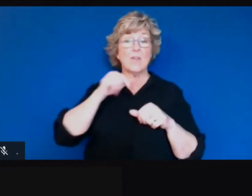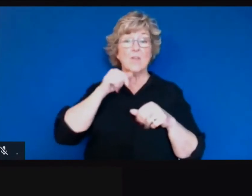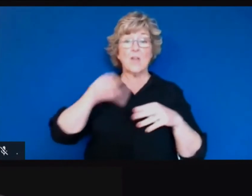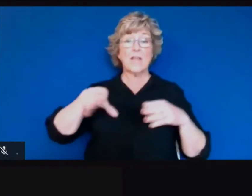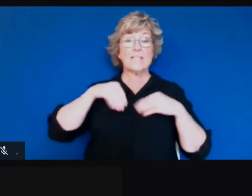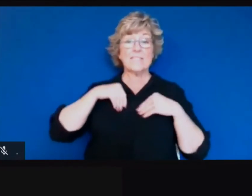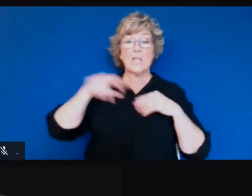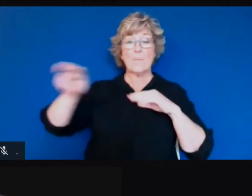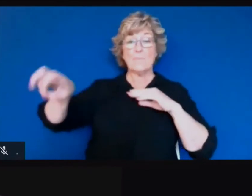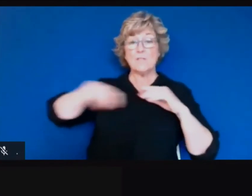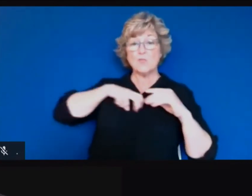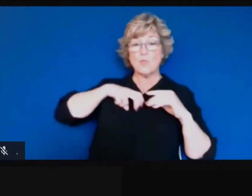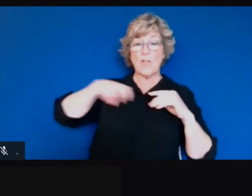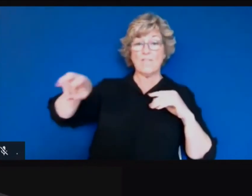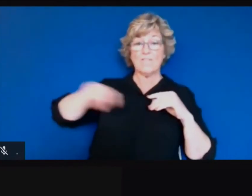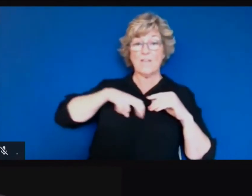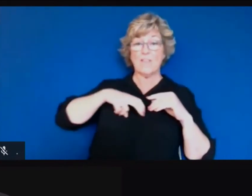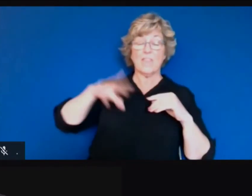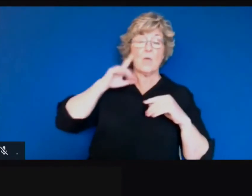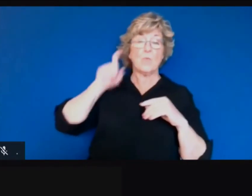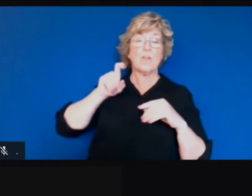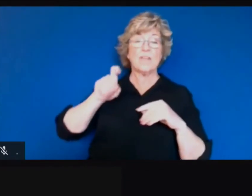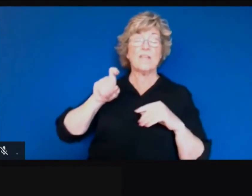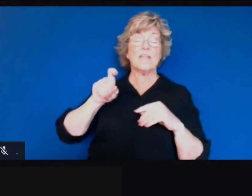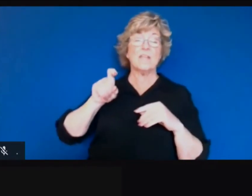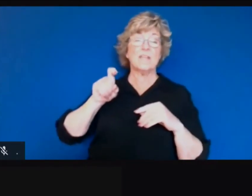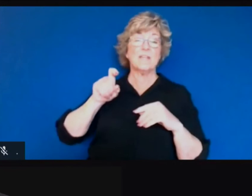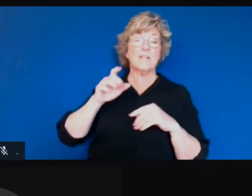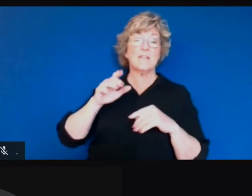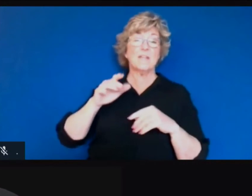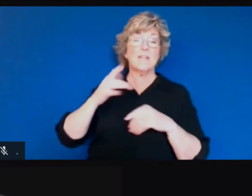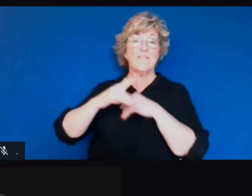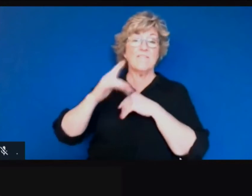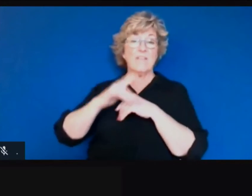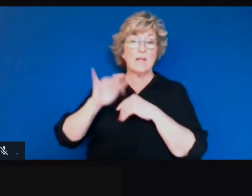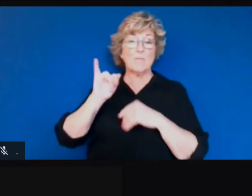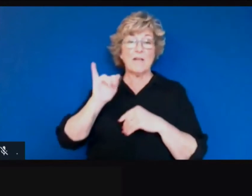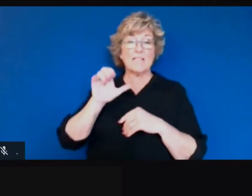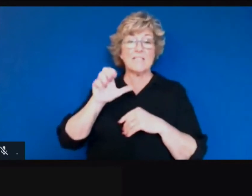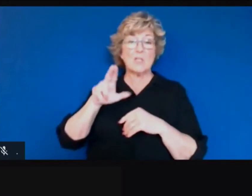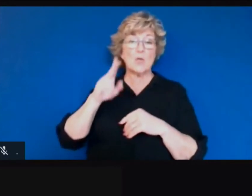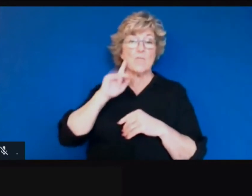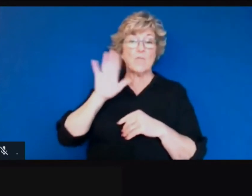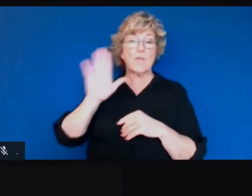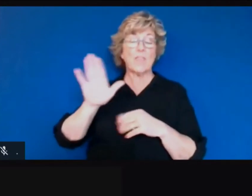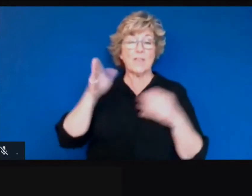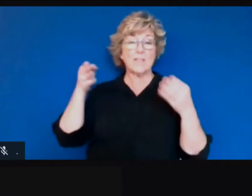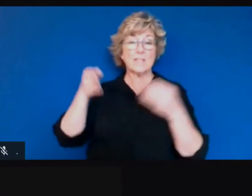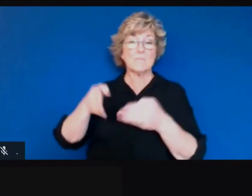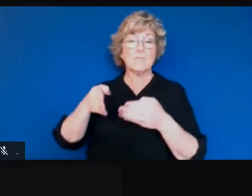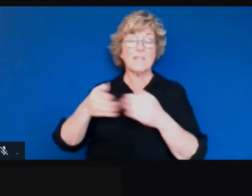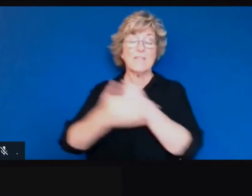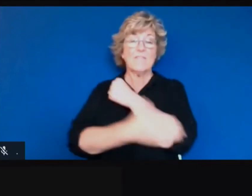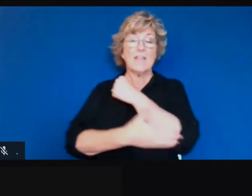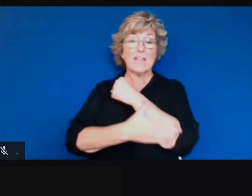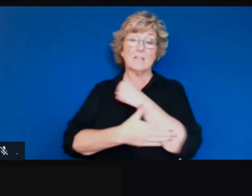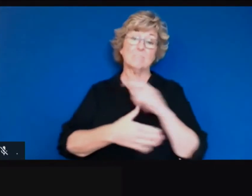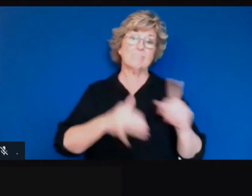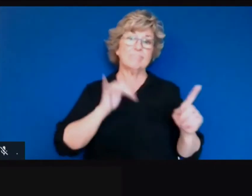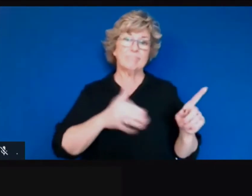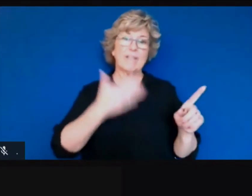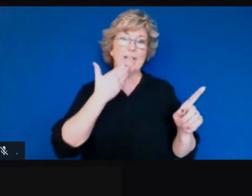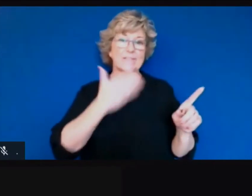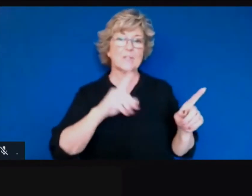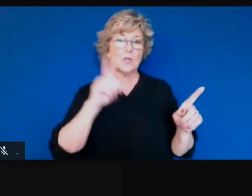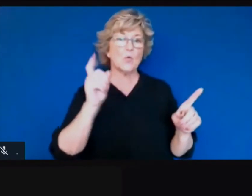they're concerned they might need their beds for their own counties. What can you provide on that update? No, it's a great question. Of course, we've seen that in